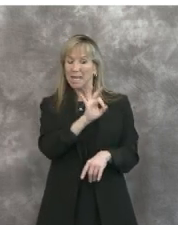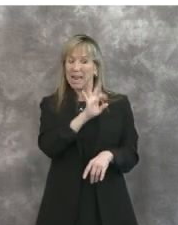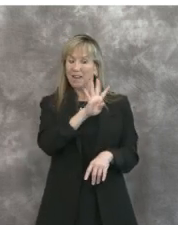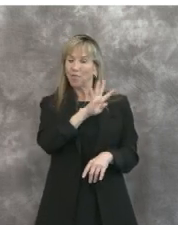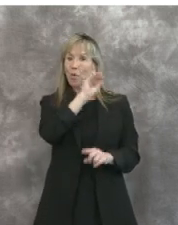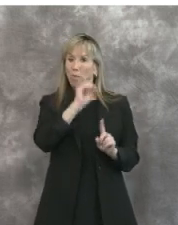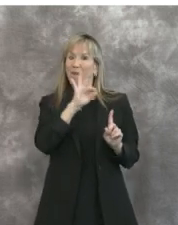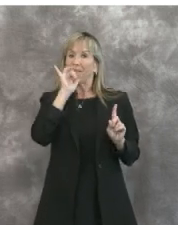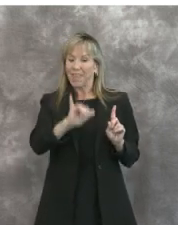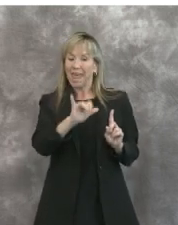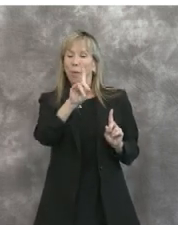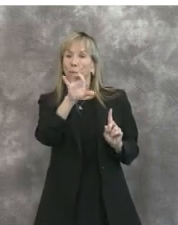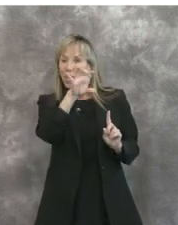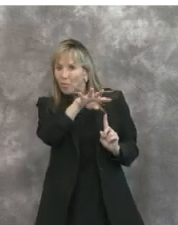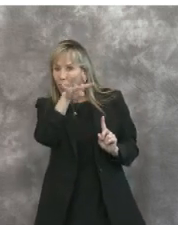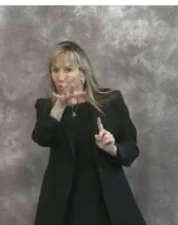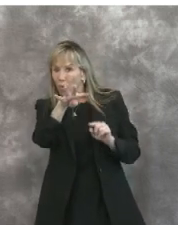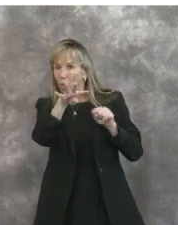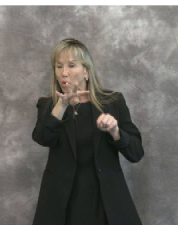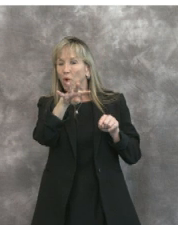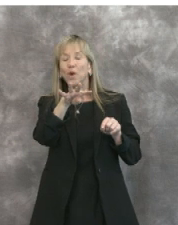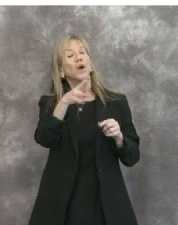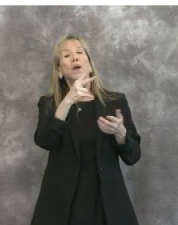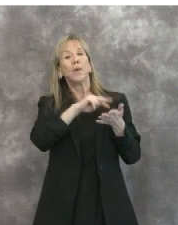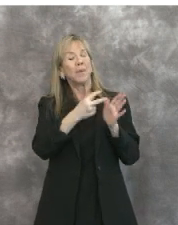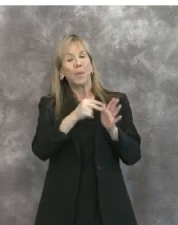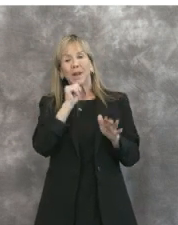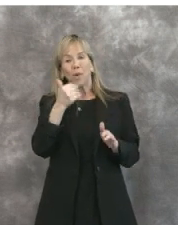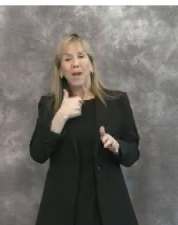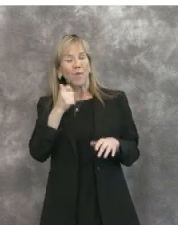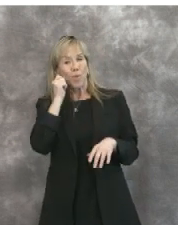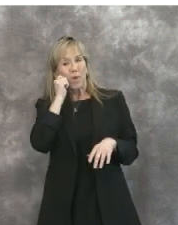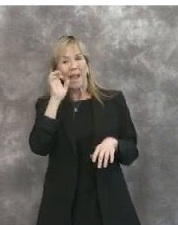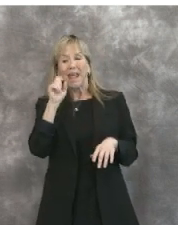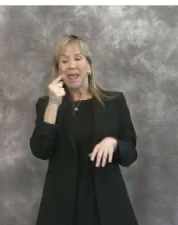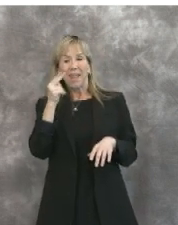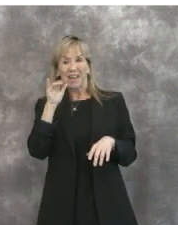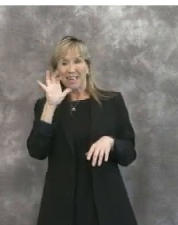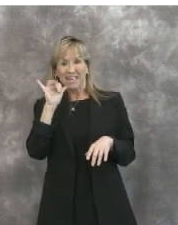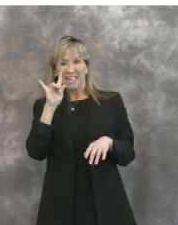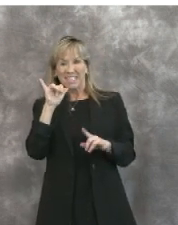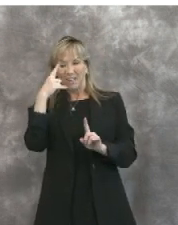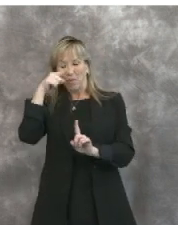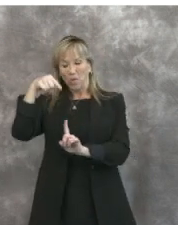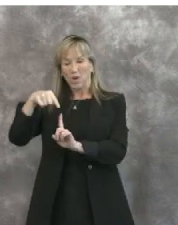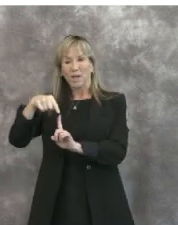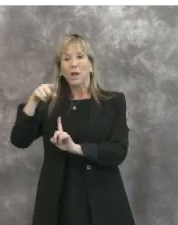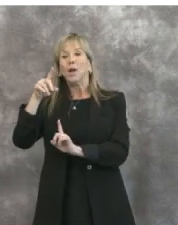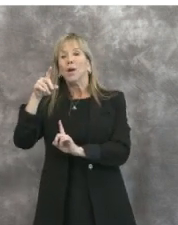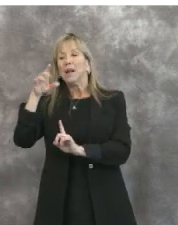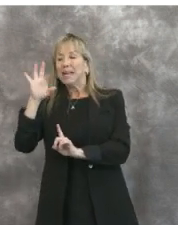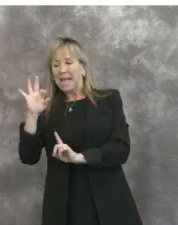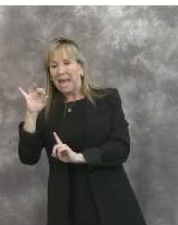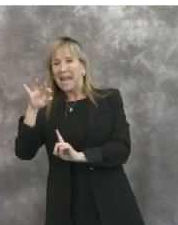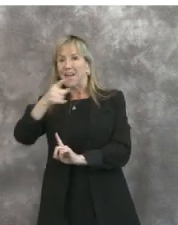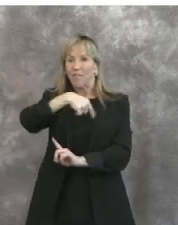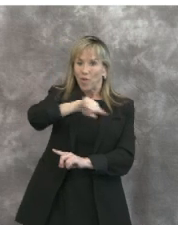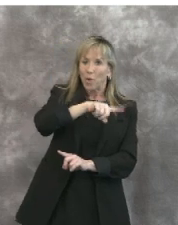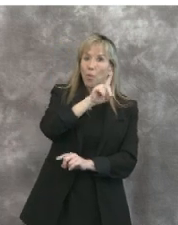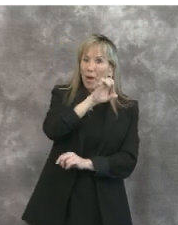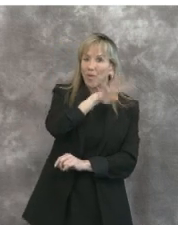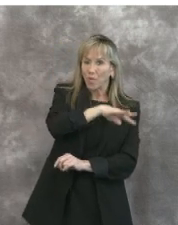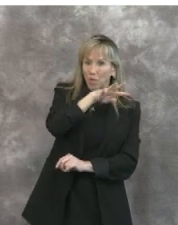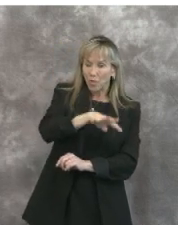144 total, which means we do not have race and ethnicity for 9 of the 144. Of this